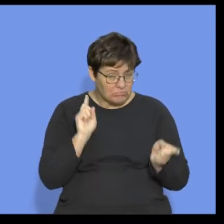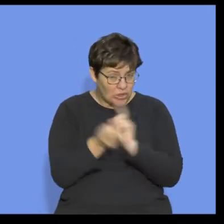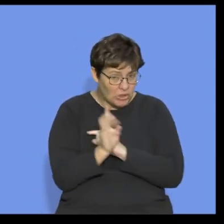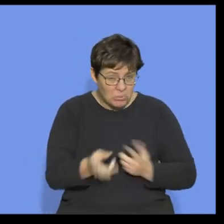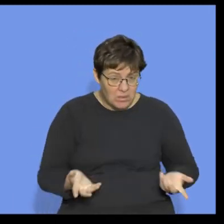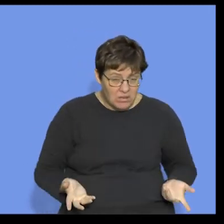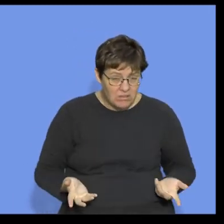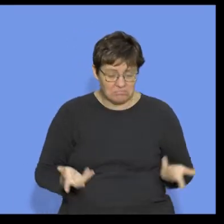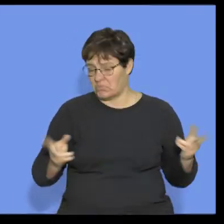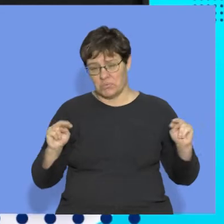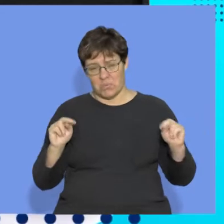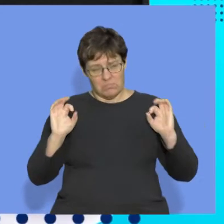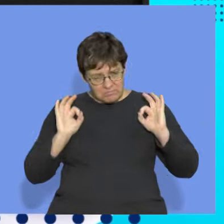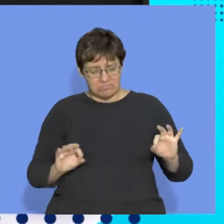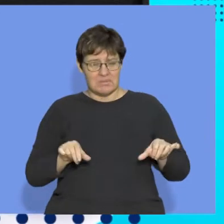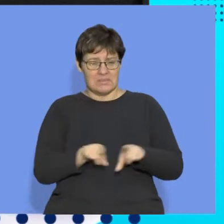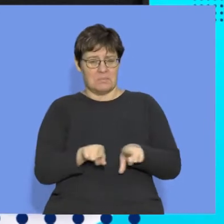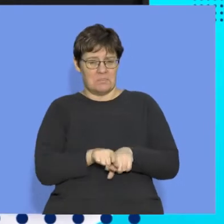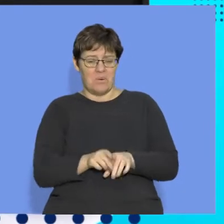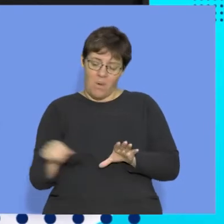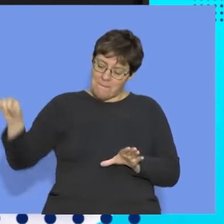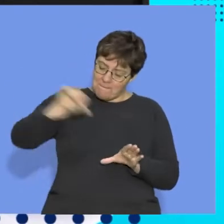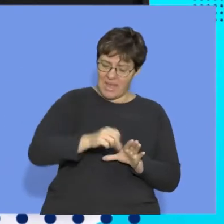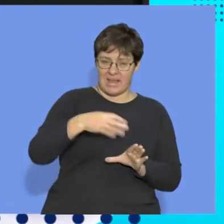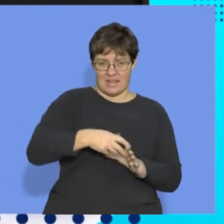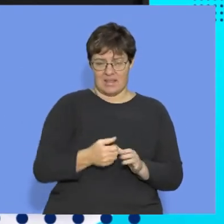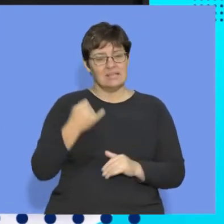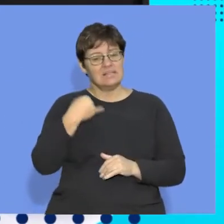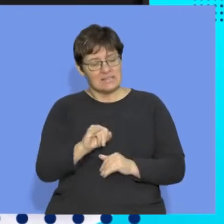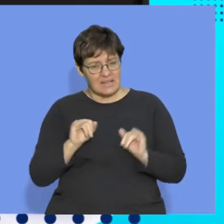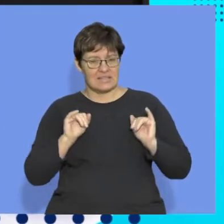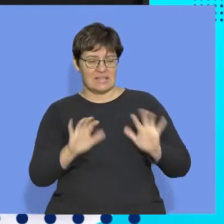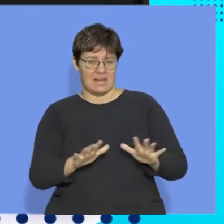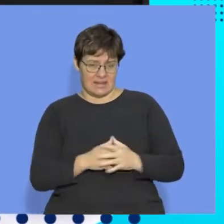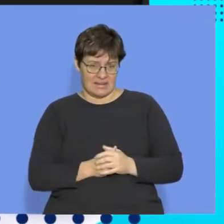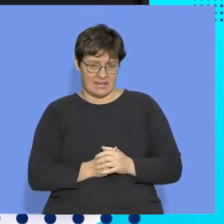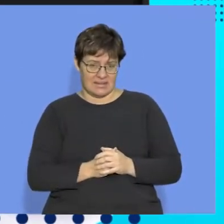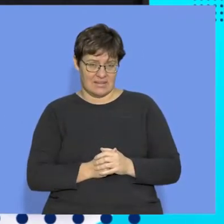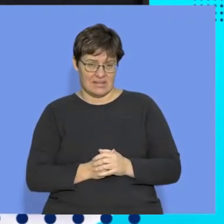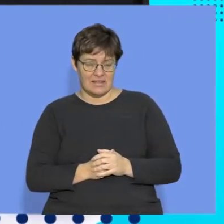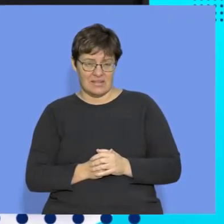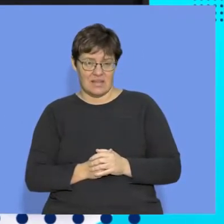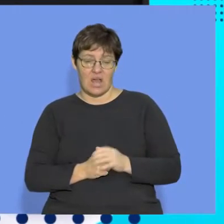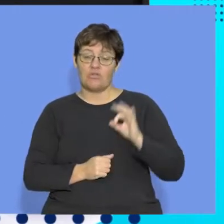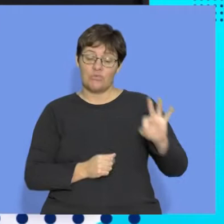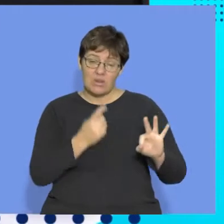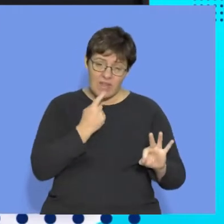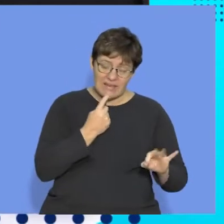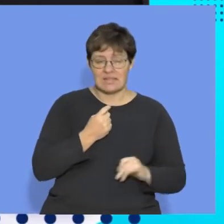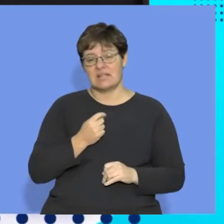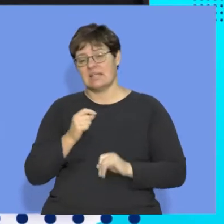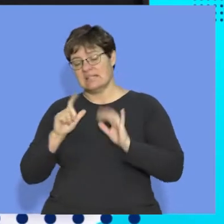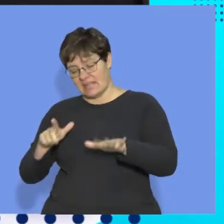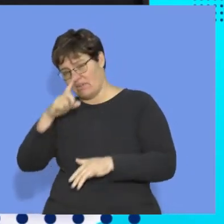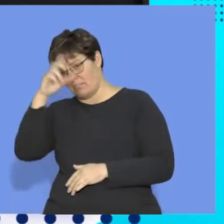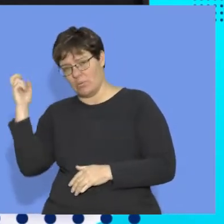change? No. Because I'm replacing it back, I still have 10. I still have 3 blue,